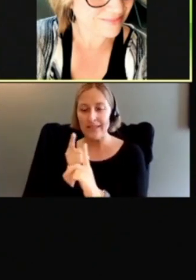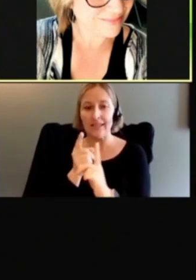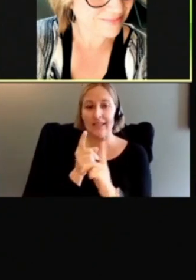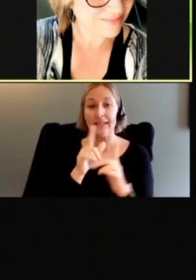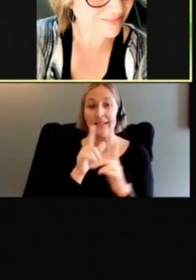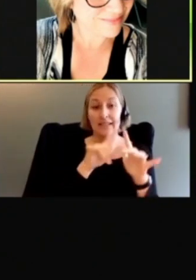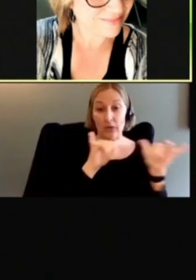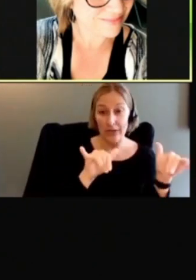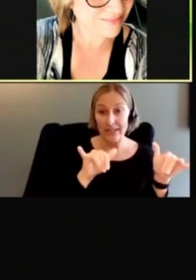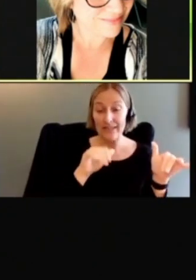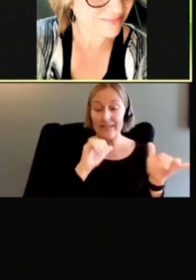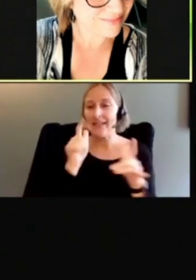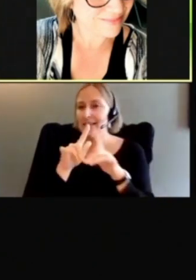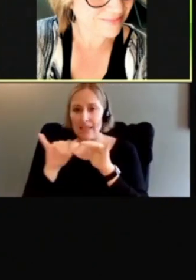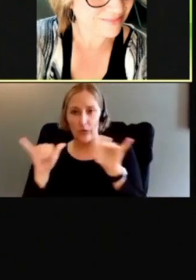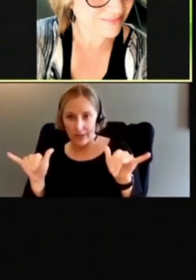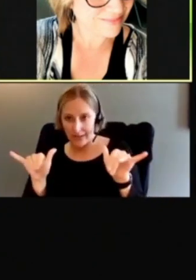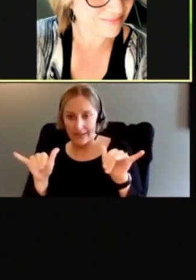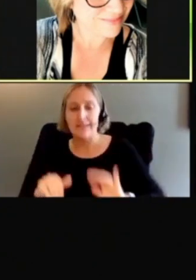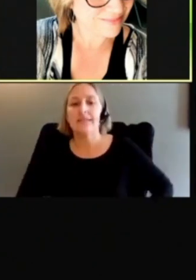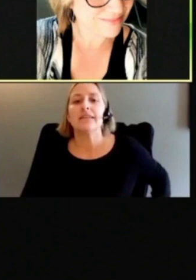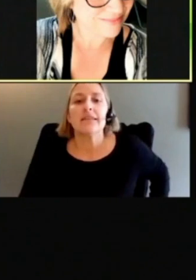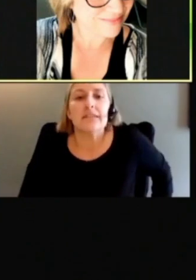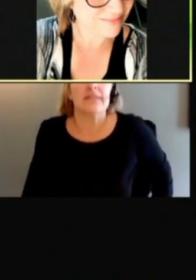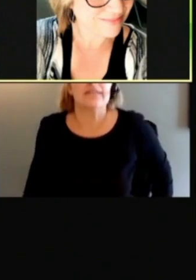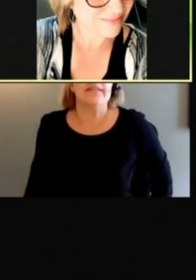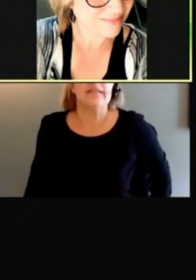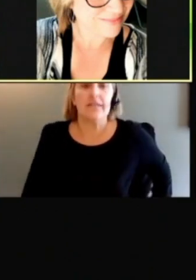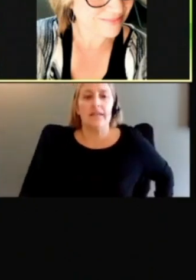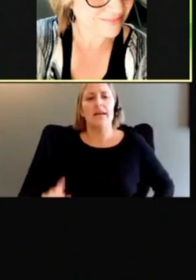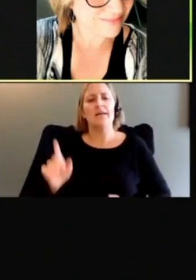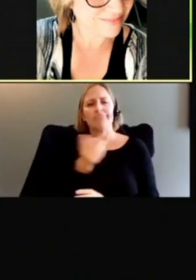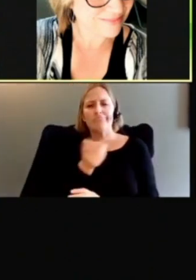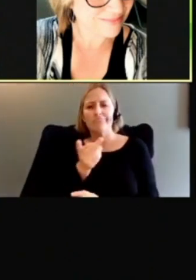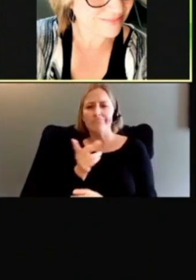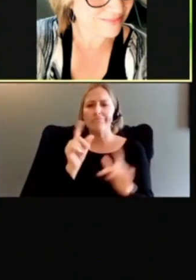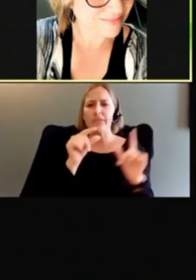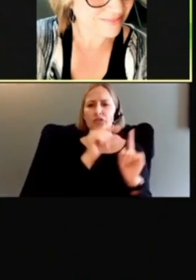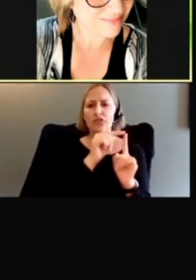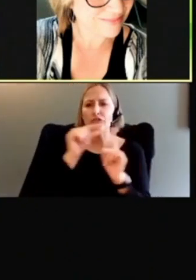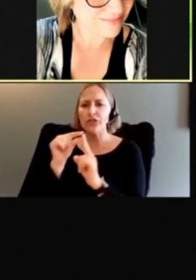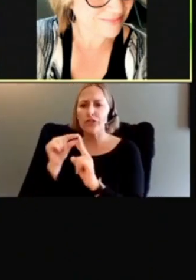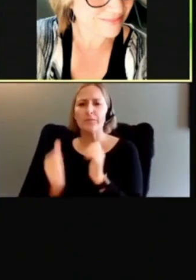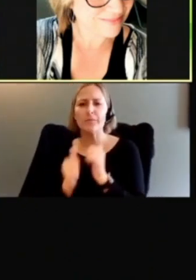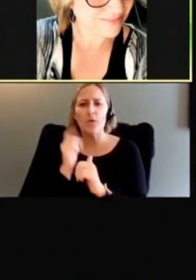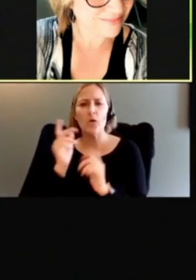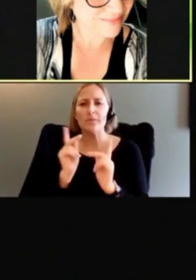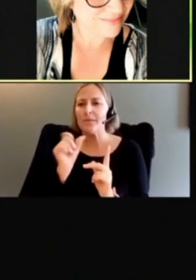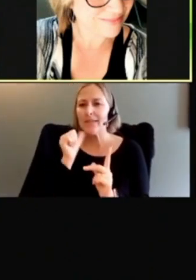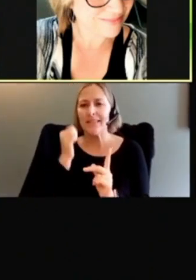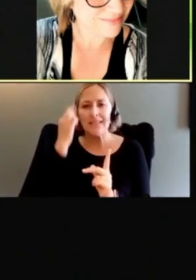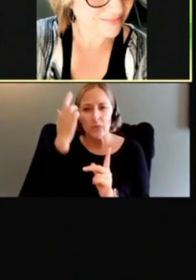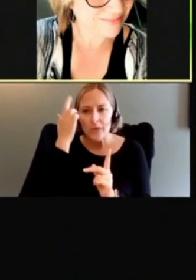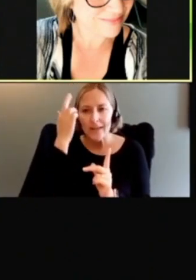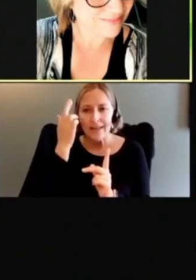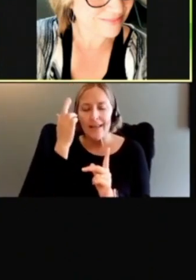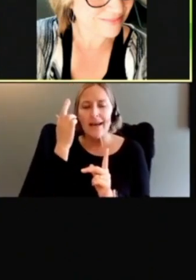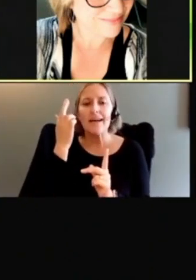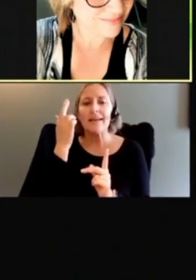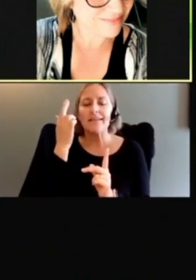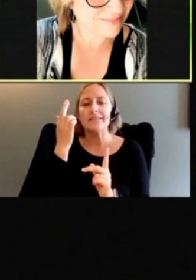and asynchronous, were fairly unknown to people outside of instructional